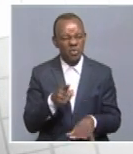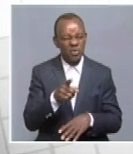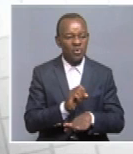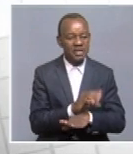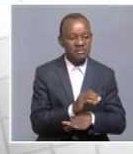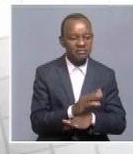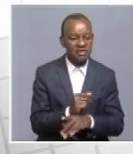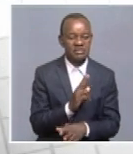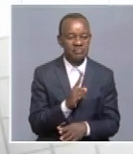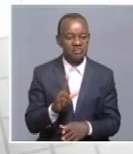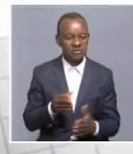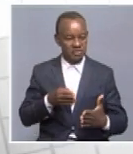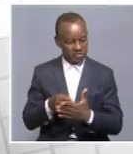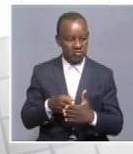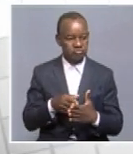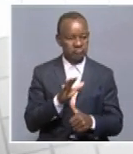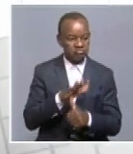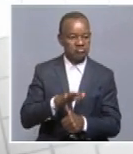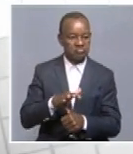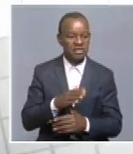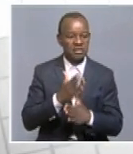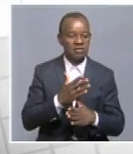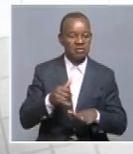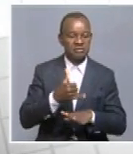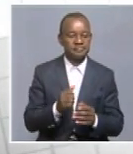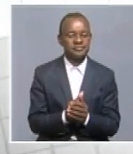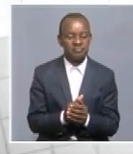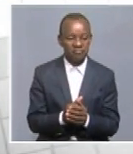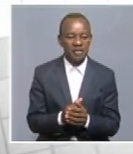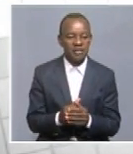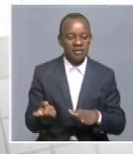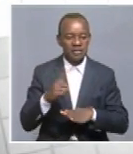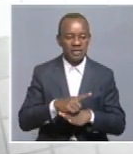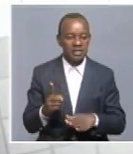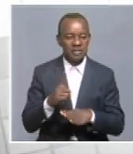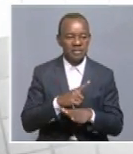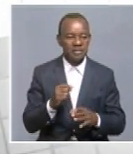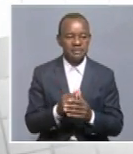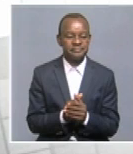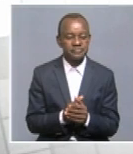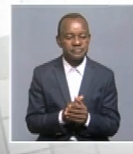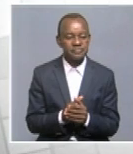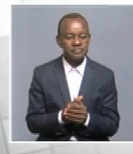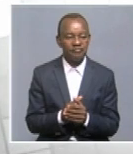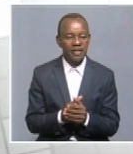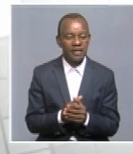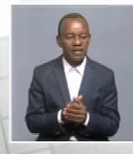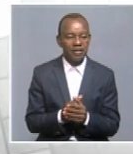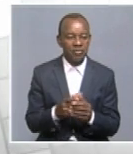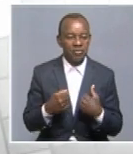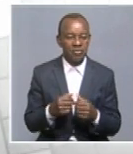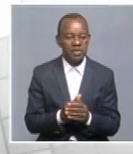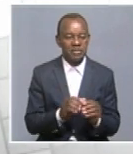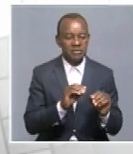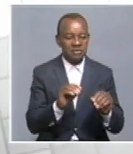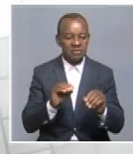workplaces? Okay. We do this daily. There is not a specific day that we don't teach our members on harassment and on ways how to